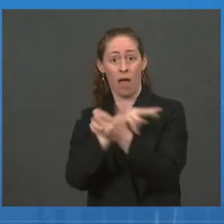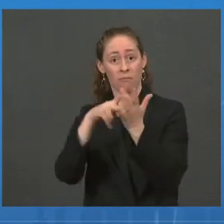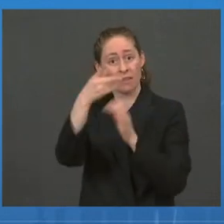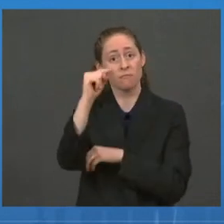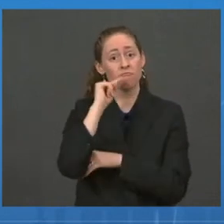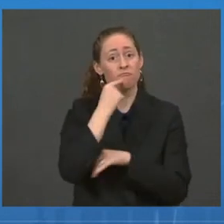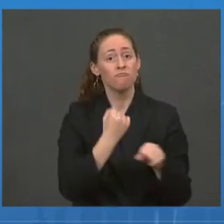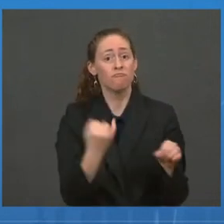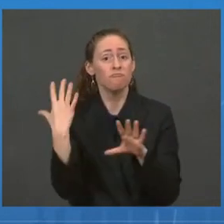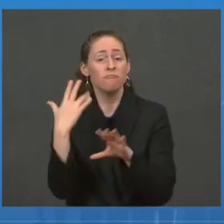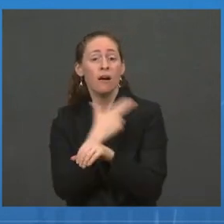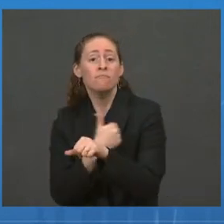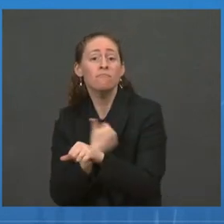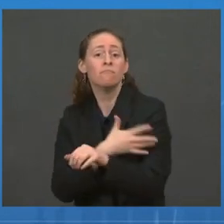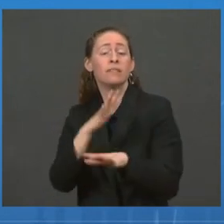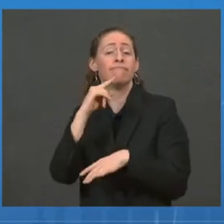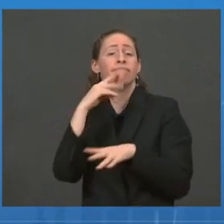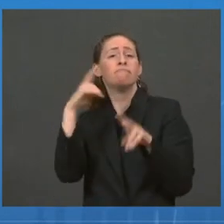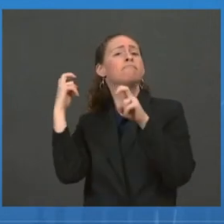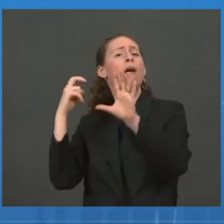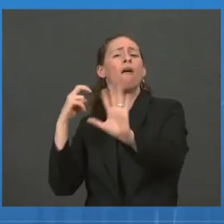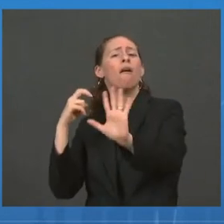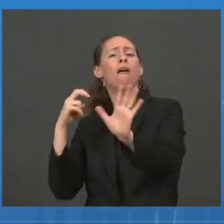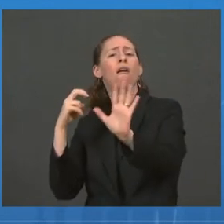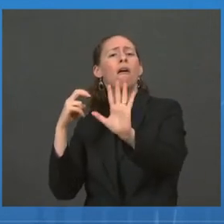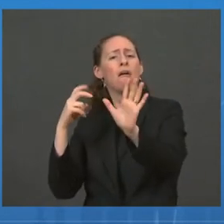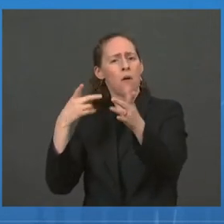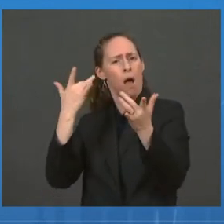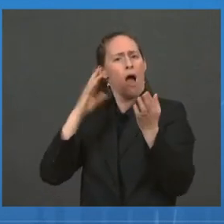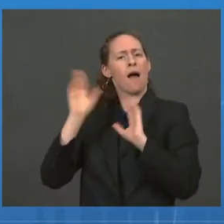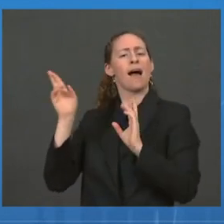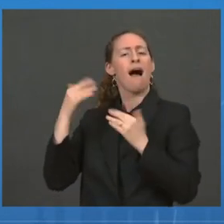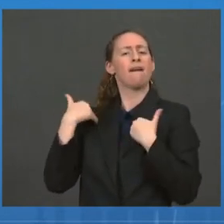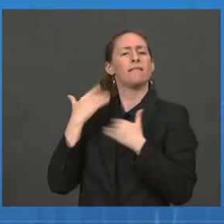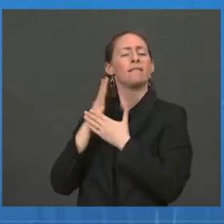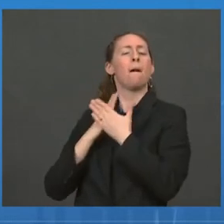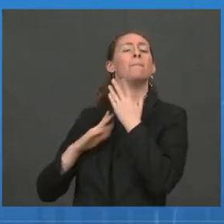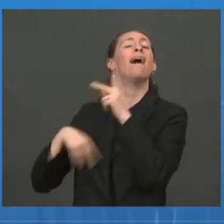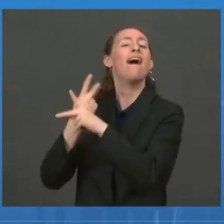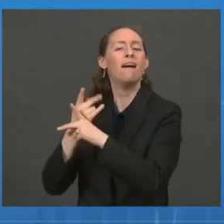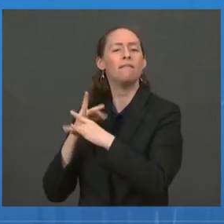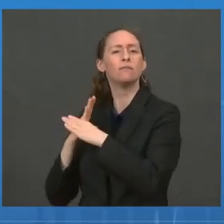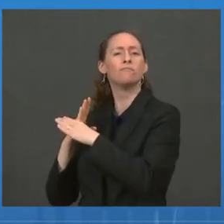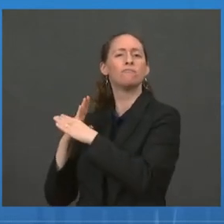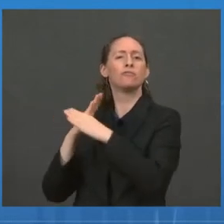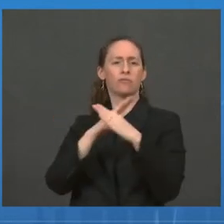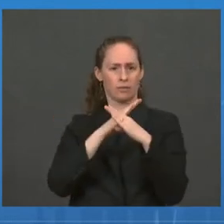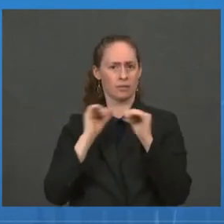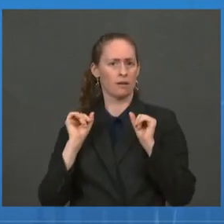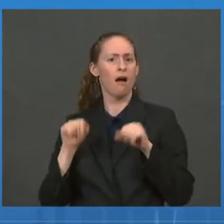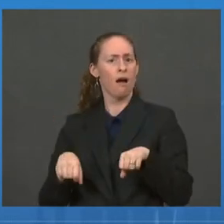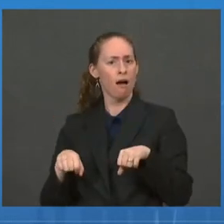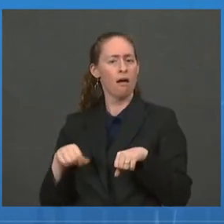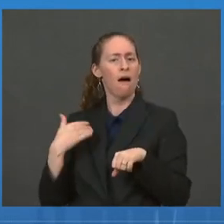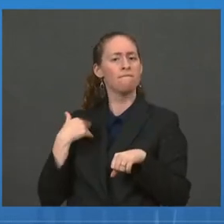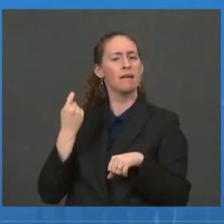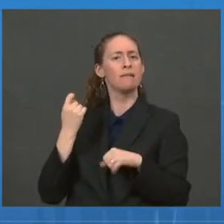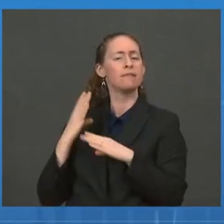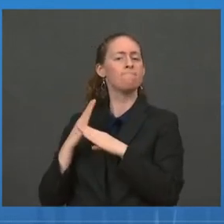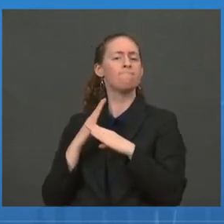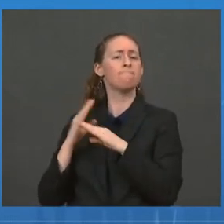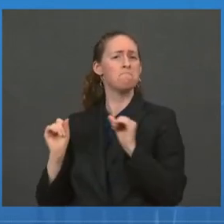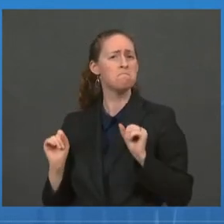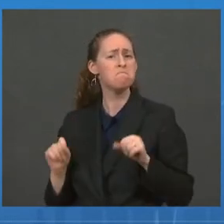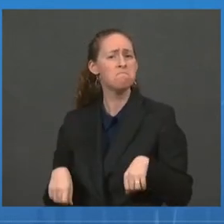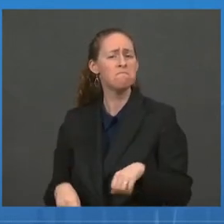protection particularly against severe disease and what about disease severity again these are estimates and with the small number